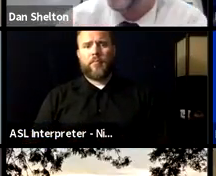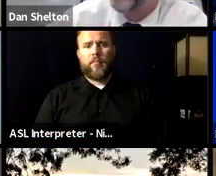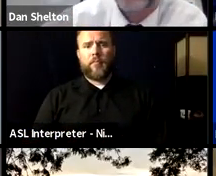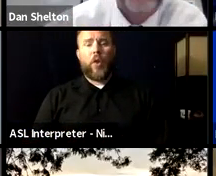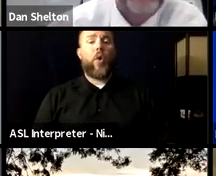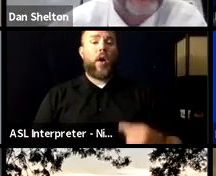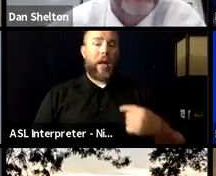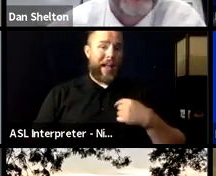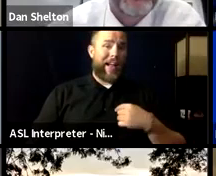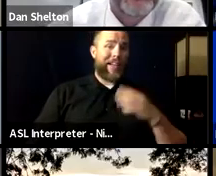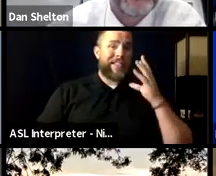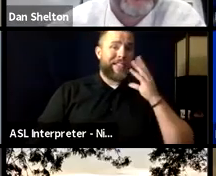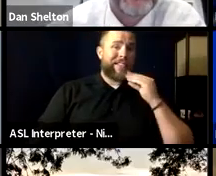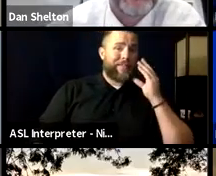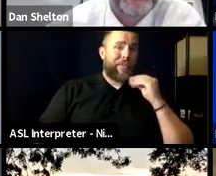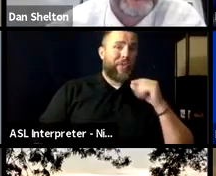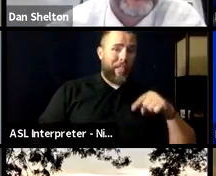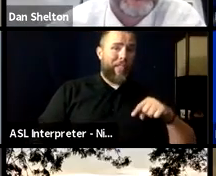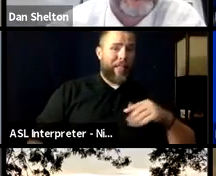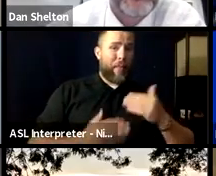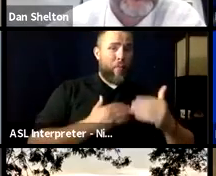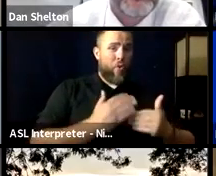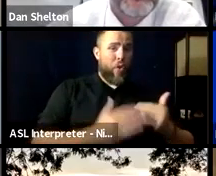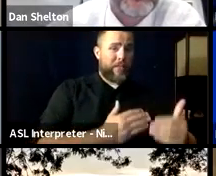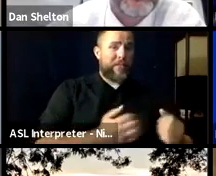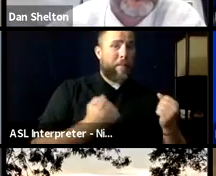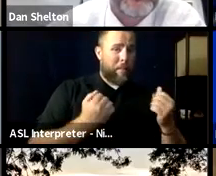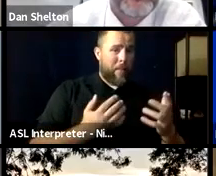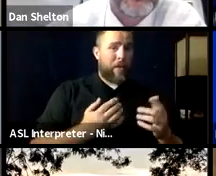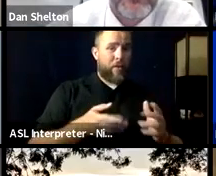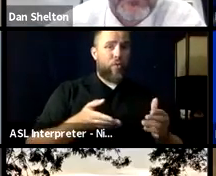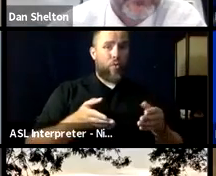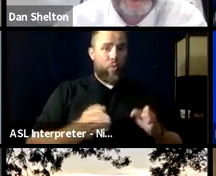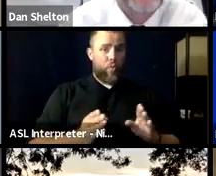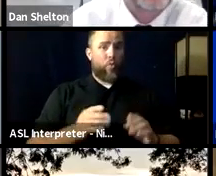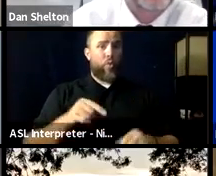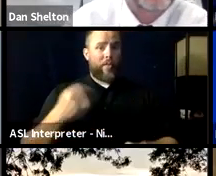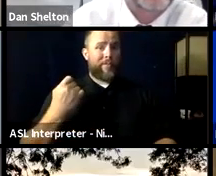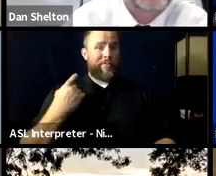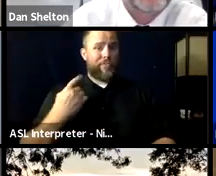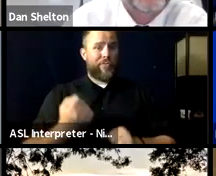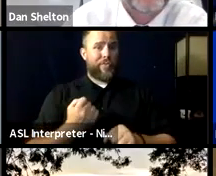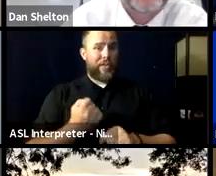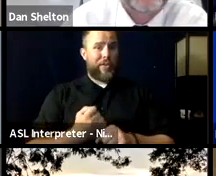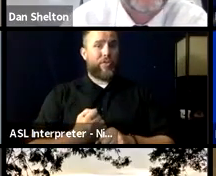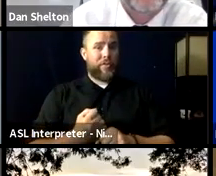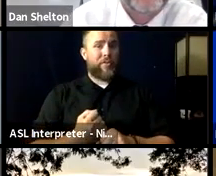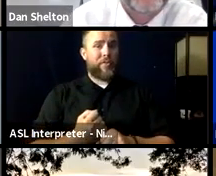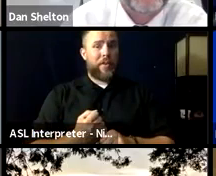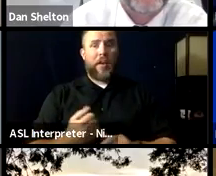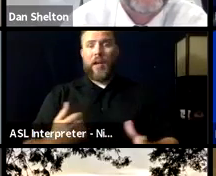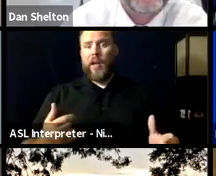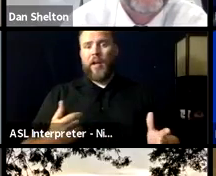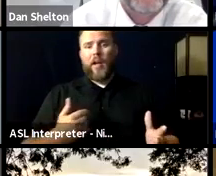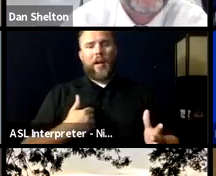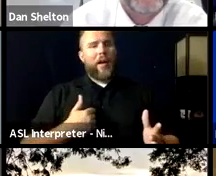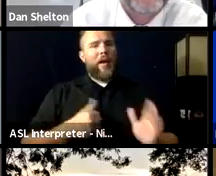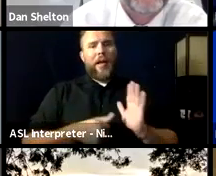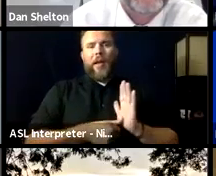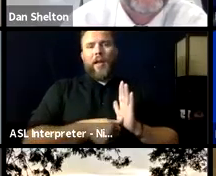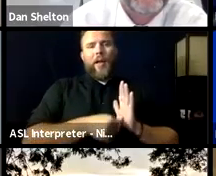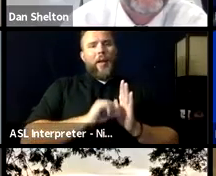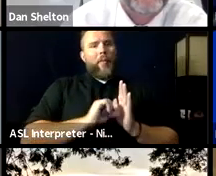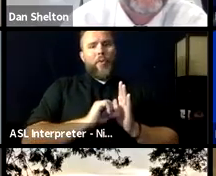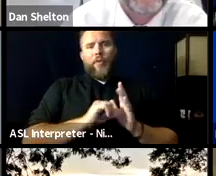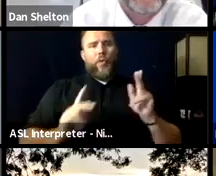process several times in the last year due to changes, and I'm continued to be impressed by the people who are